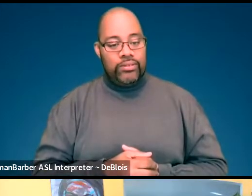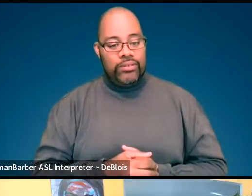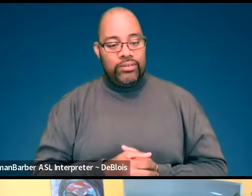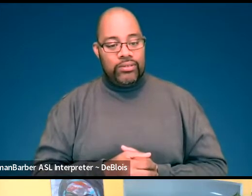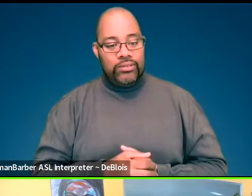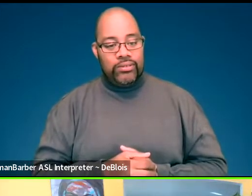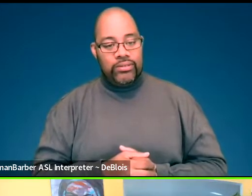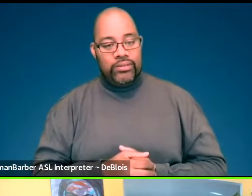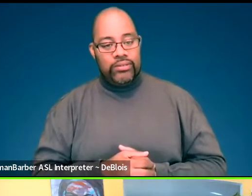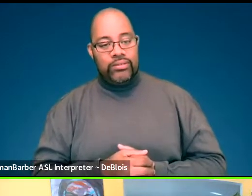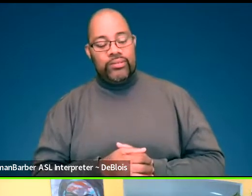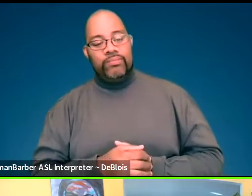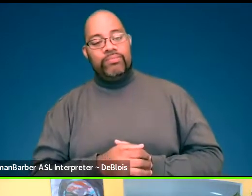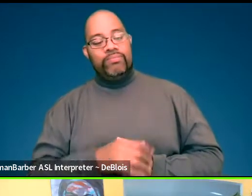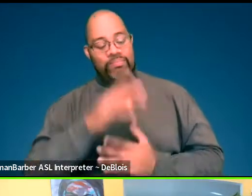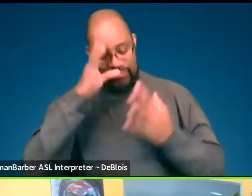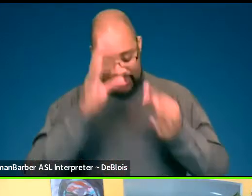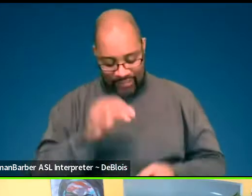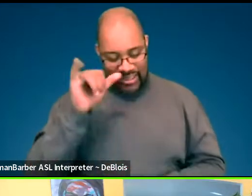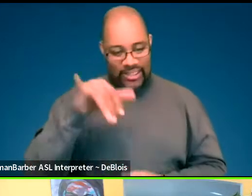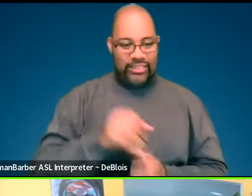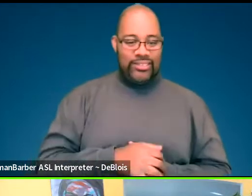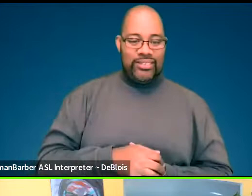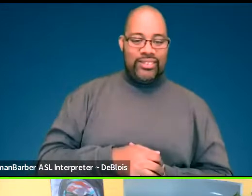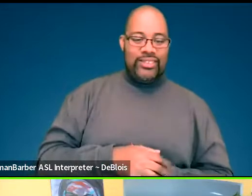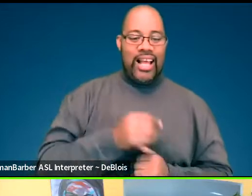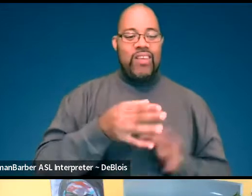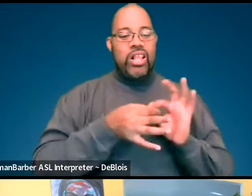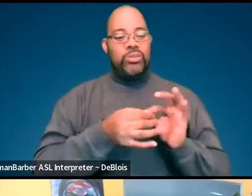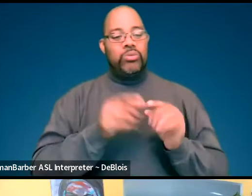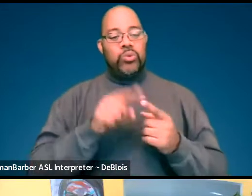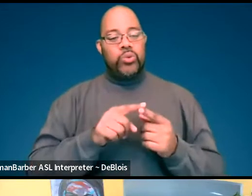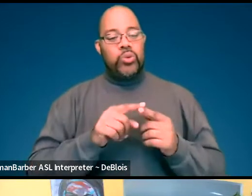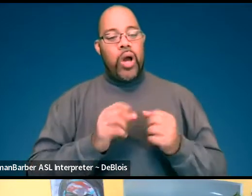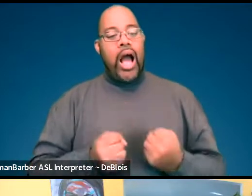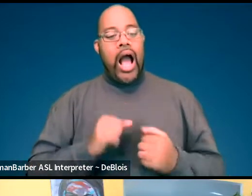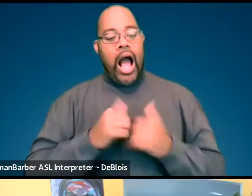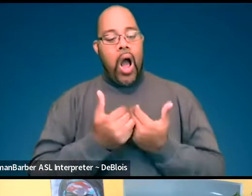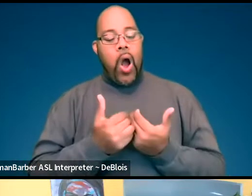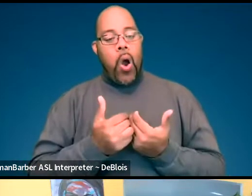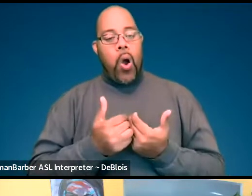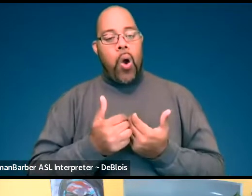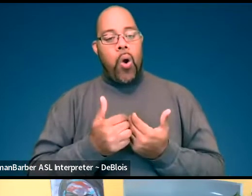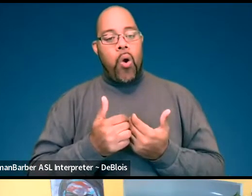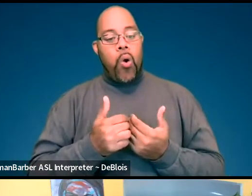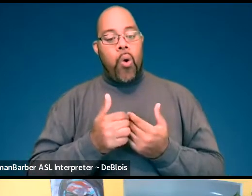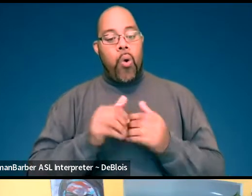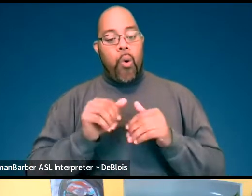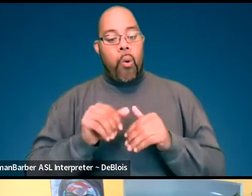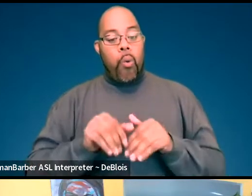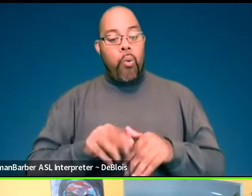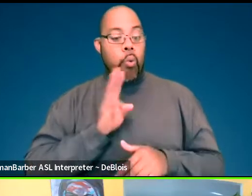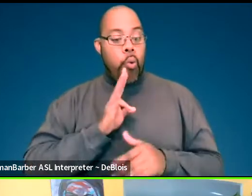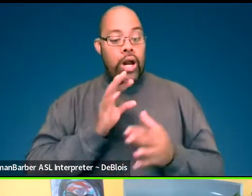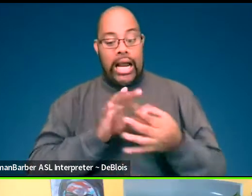Yes, absolutely. Absolutely. And our relationship to how maritime connected the worlds and towns.